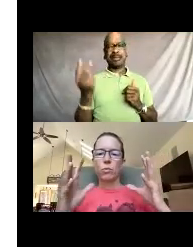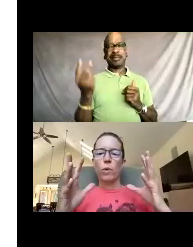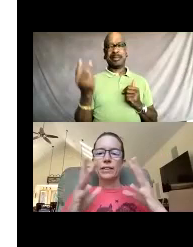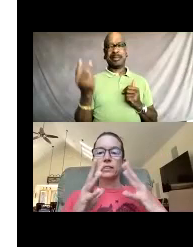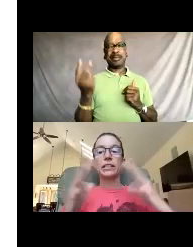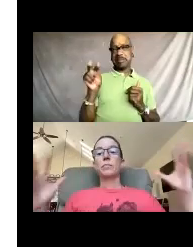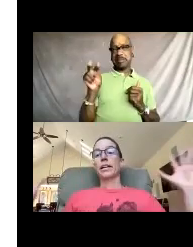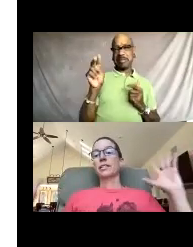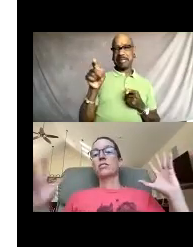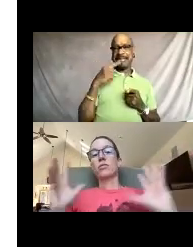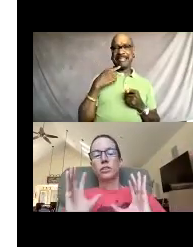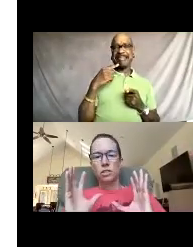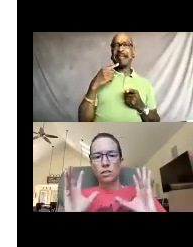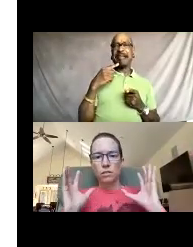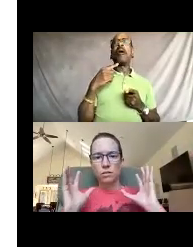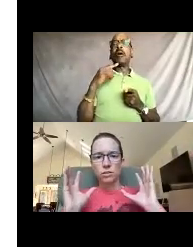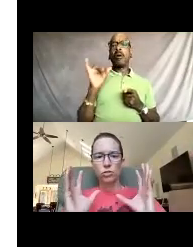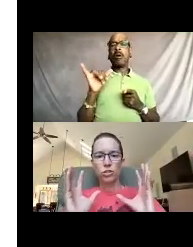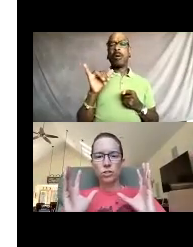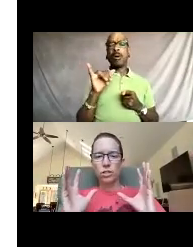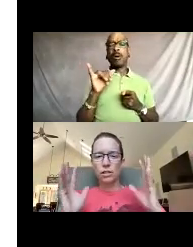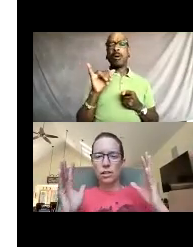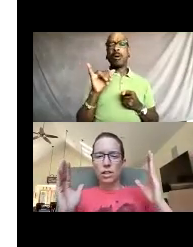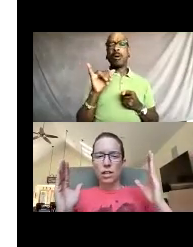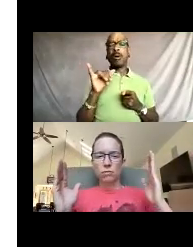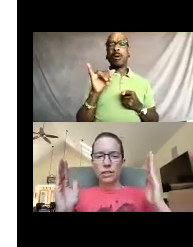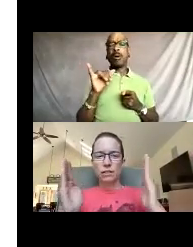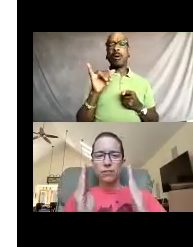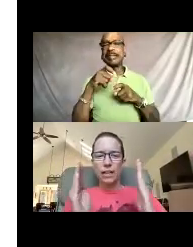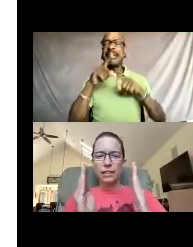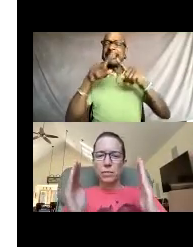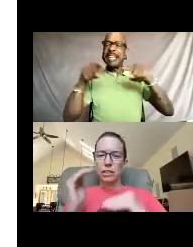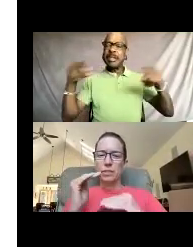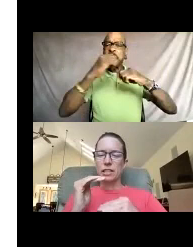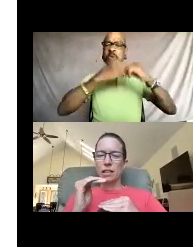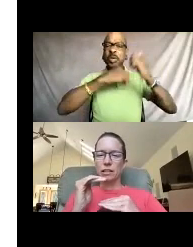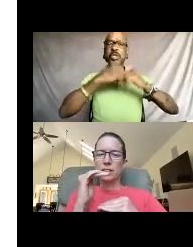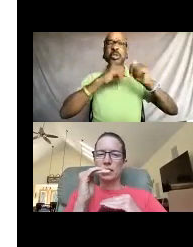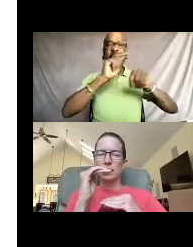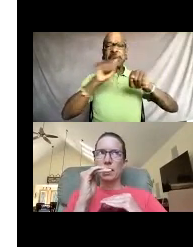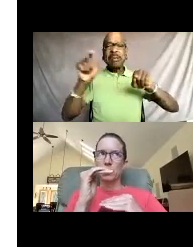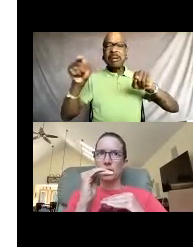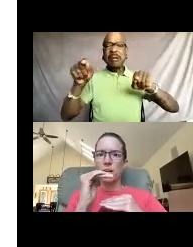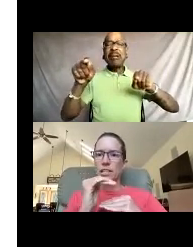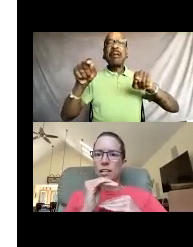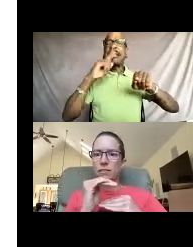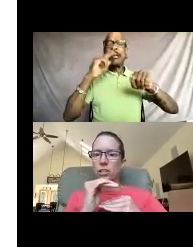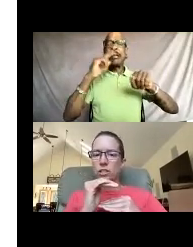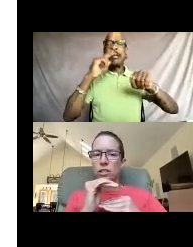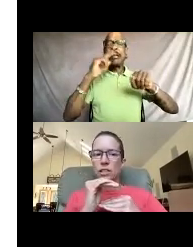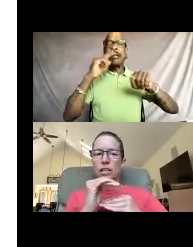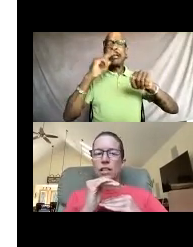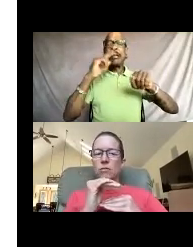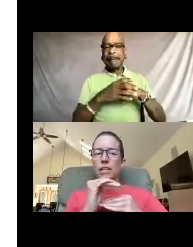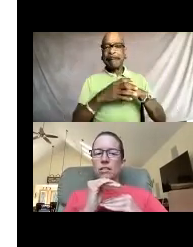really wildly complex and diverse structures and really confine them and limit them to some kind of